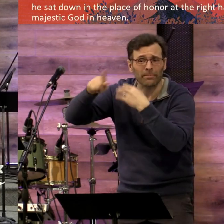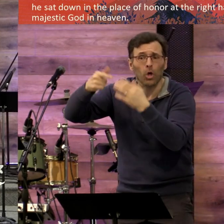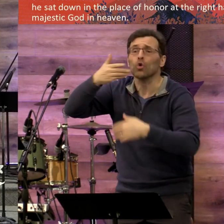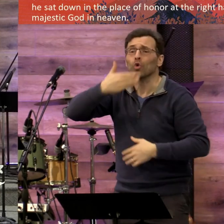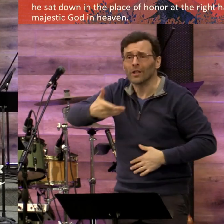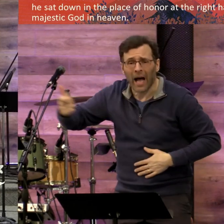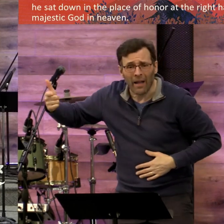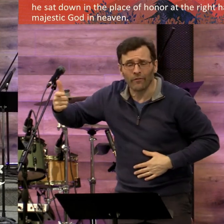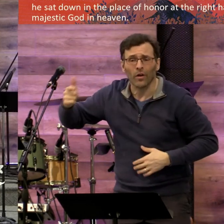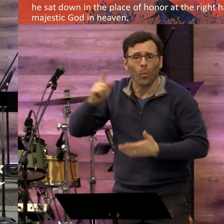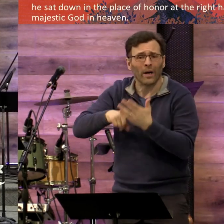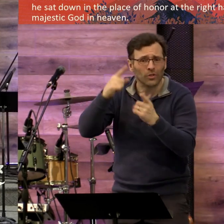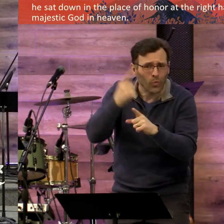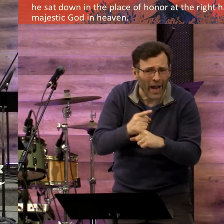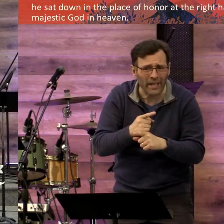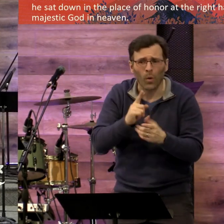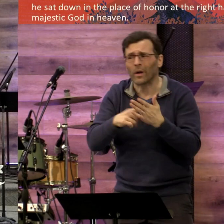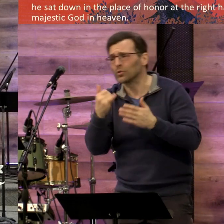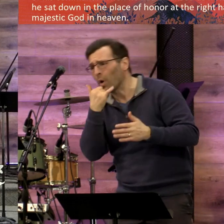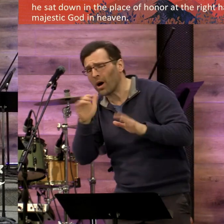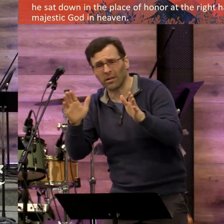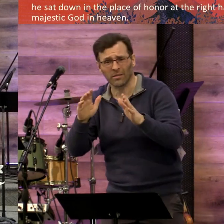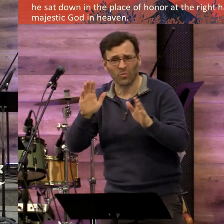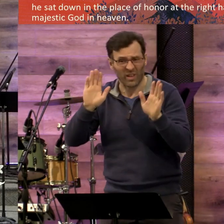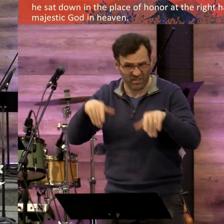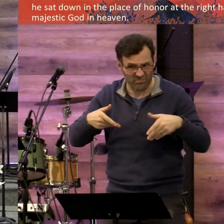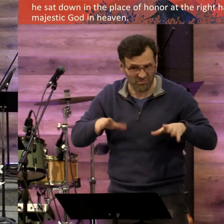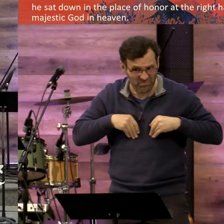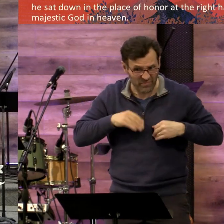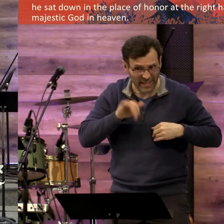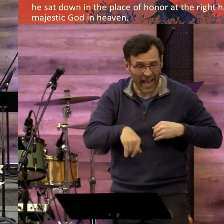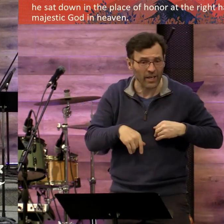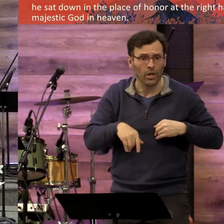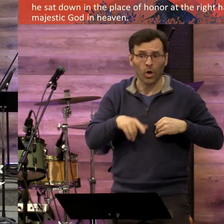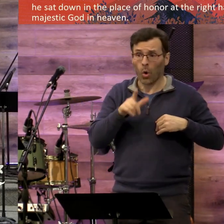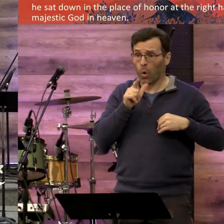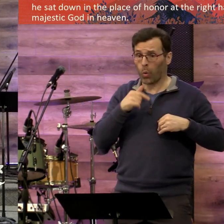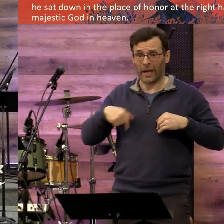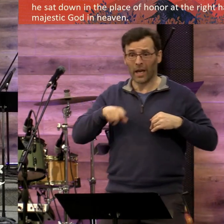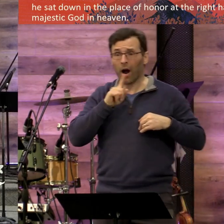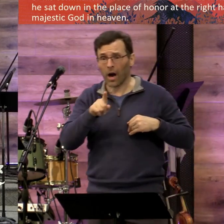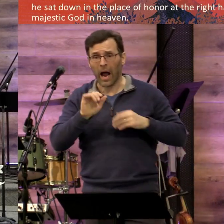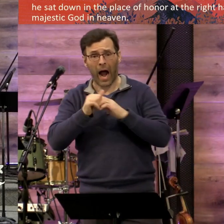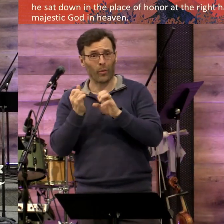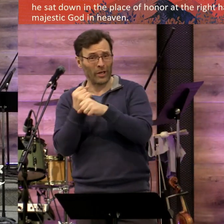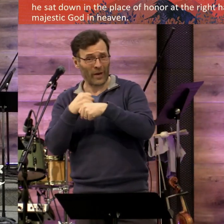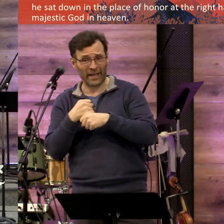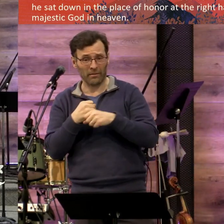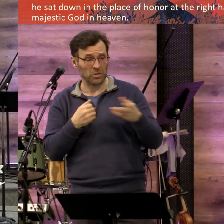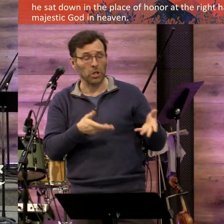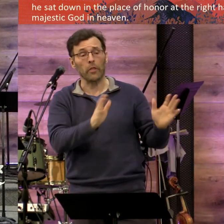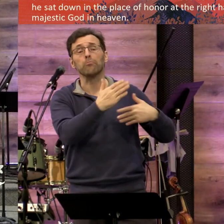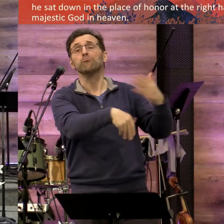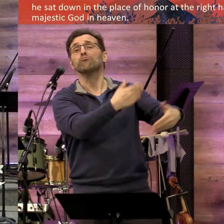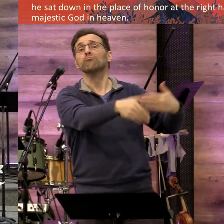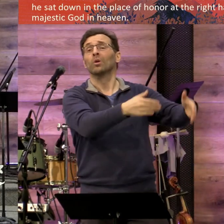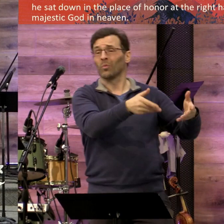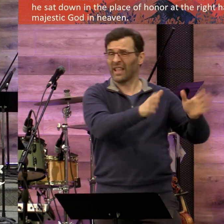life, about what is right and about what is wrong, about who we are and how we were created?